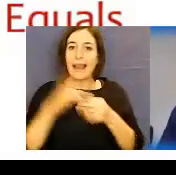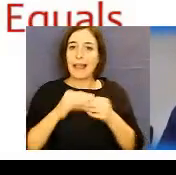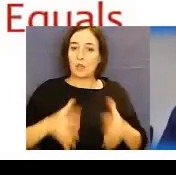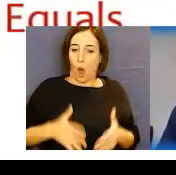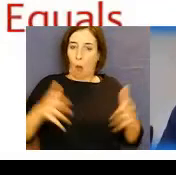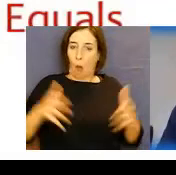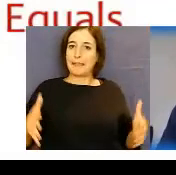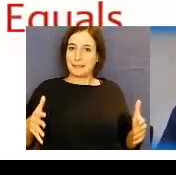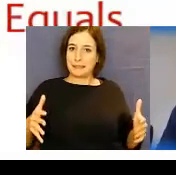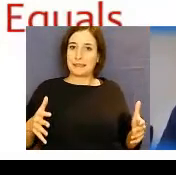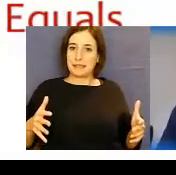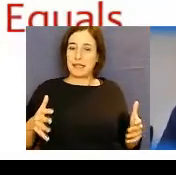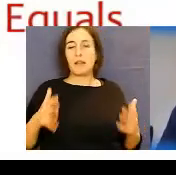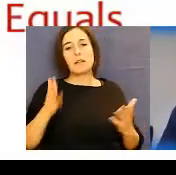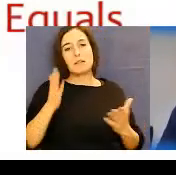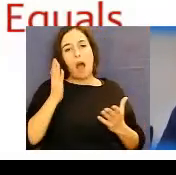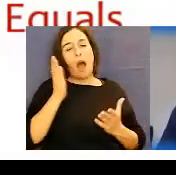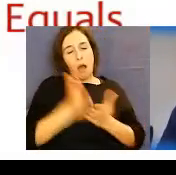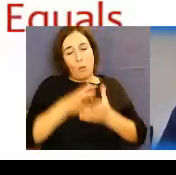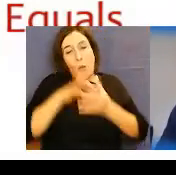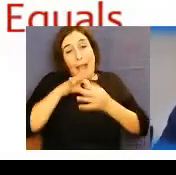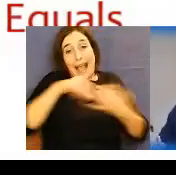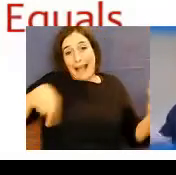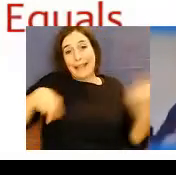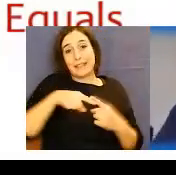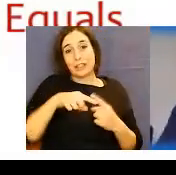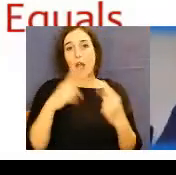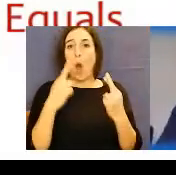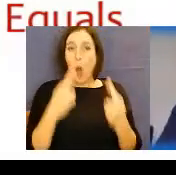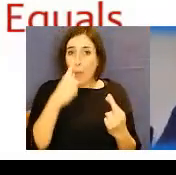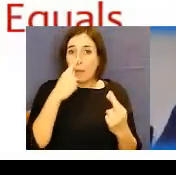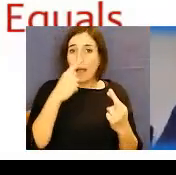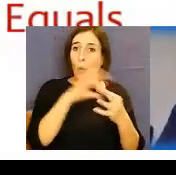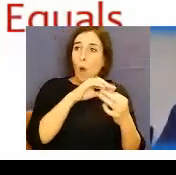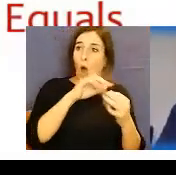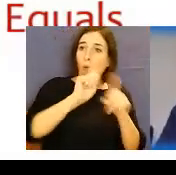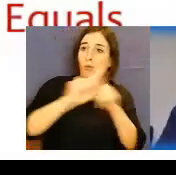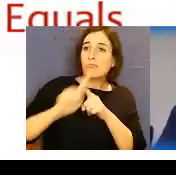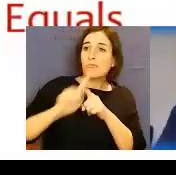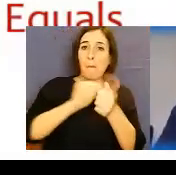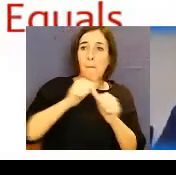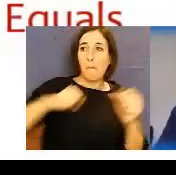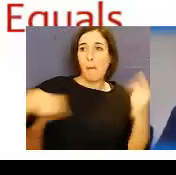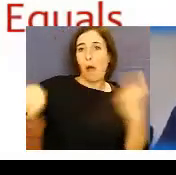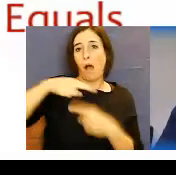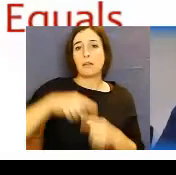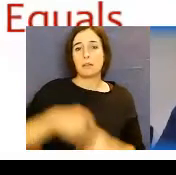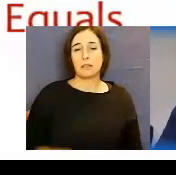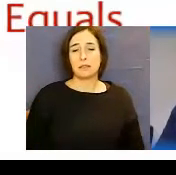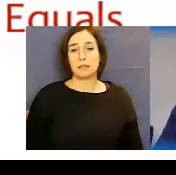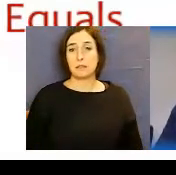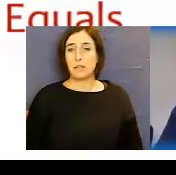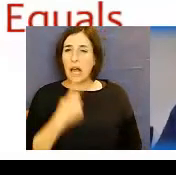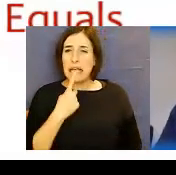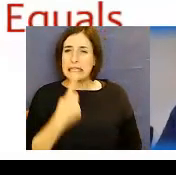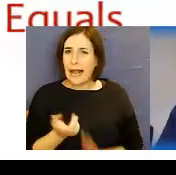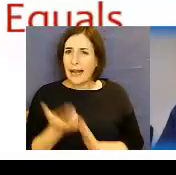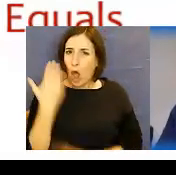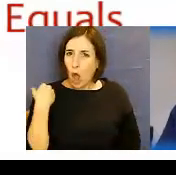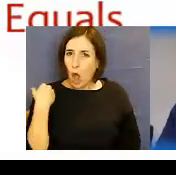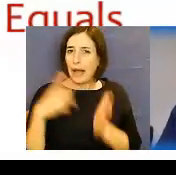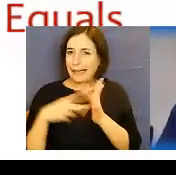and hopefully we can work with other partners. I mean, one of the successes with, you know, you talked about earlier on, Nick and Emily, around